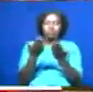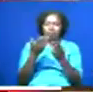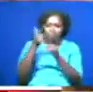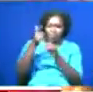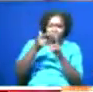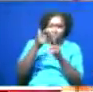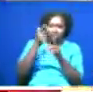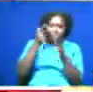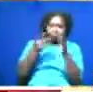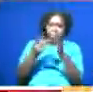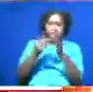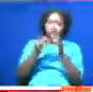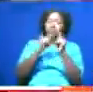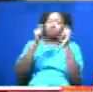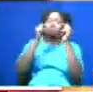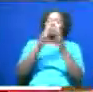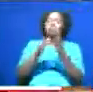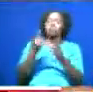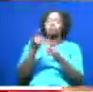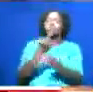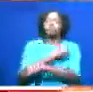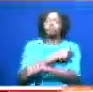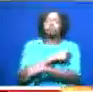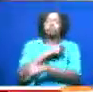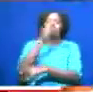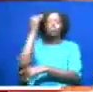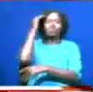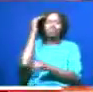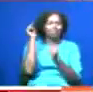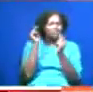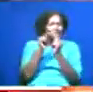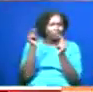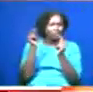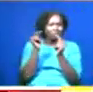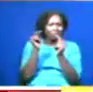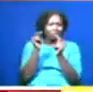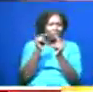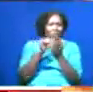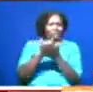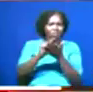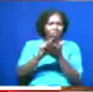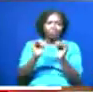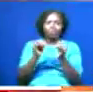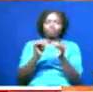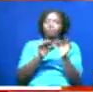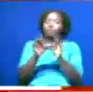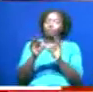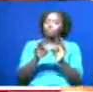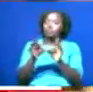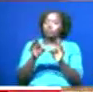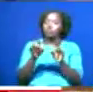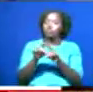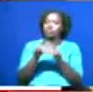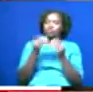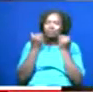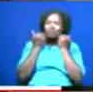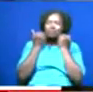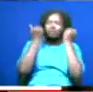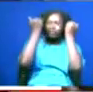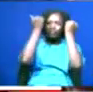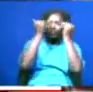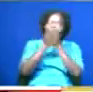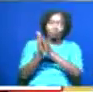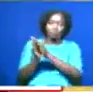of the journalists has been hospitalized with head injuries, local media say, describing the incident as traumatic.